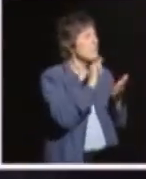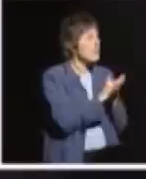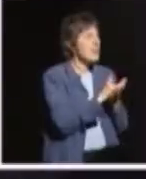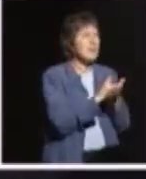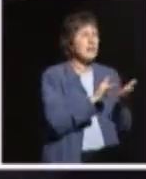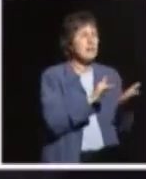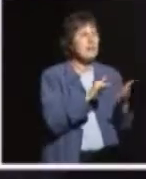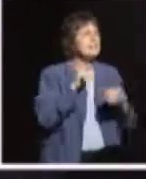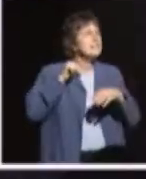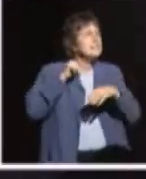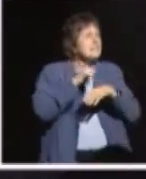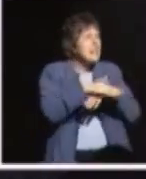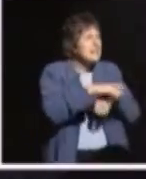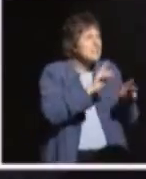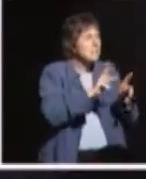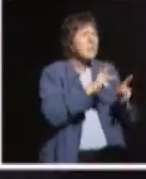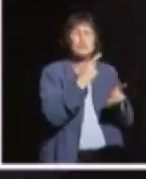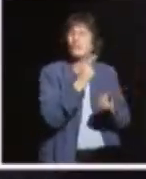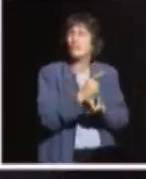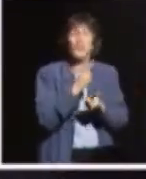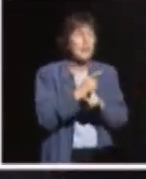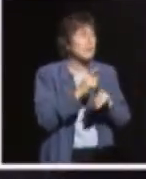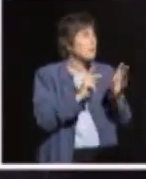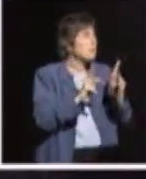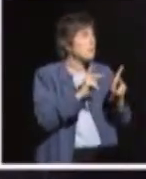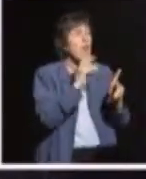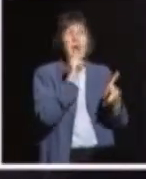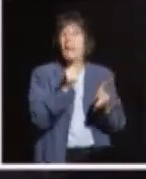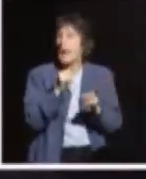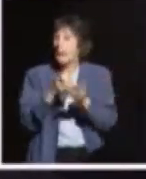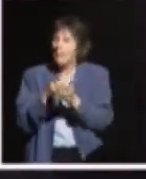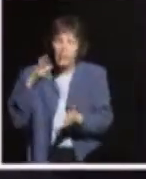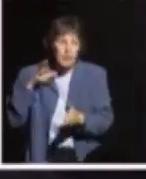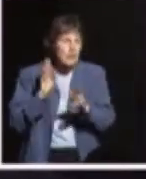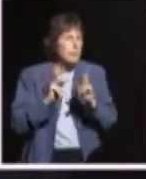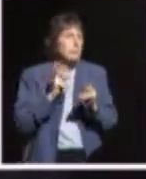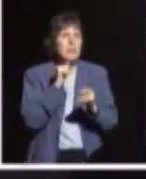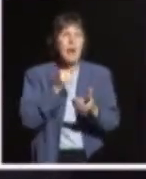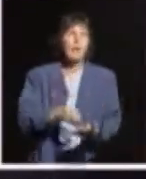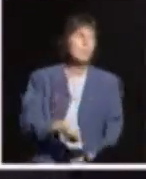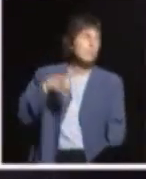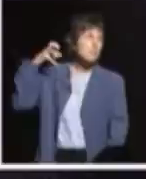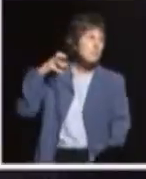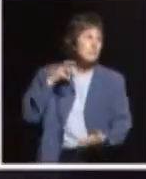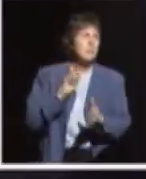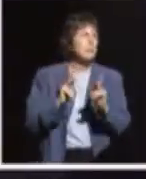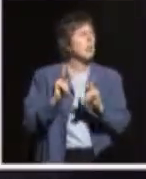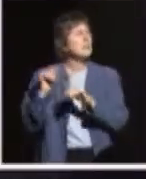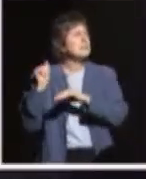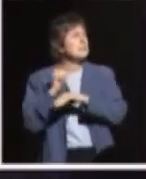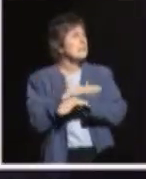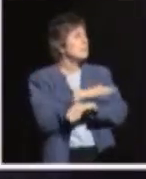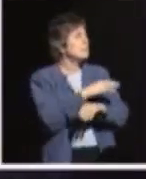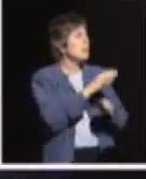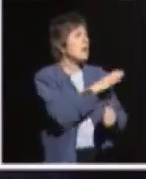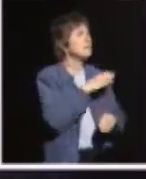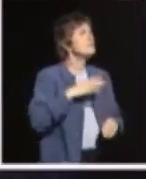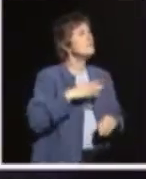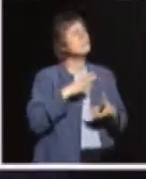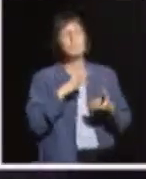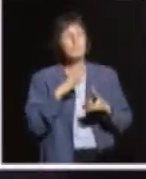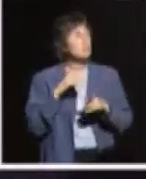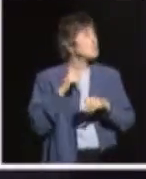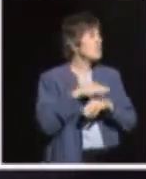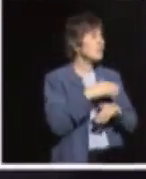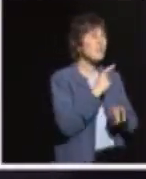send people, regular people, not millionaires, not billionaires, to Congress to represent